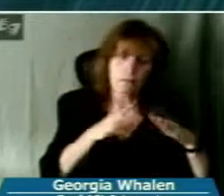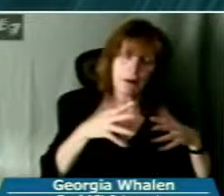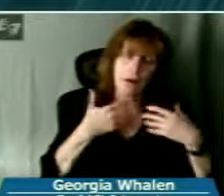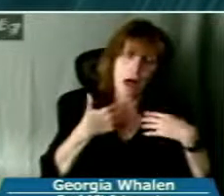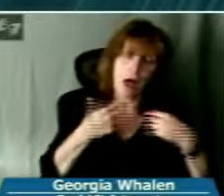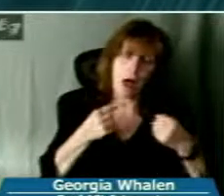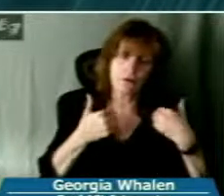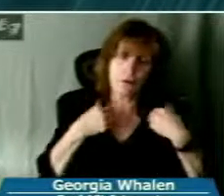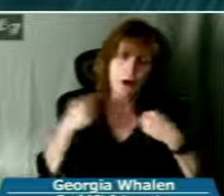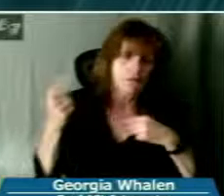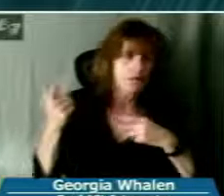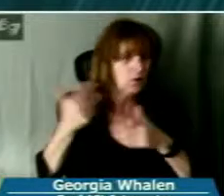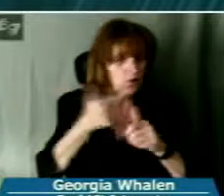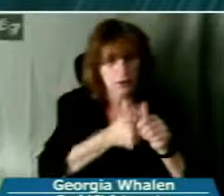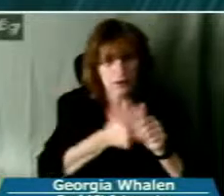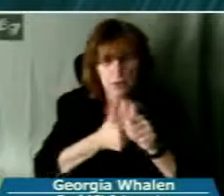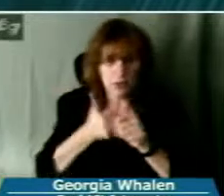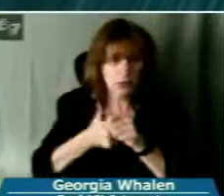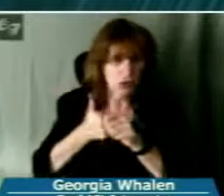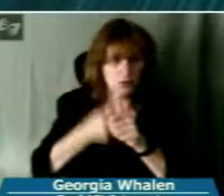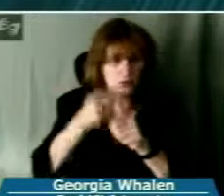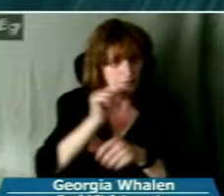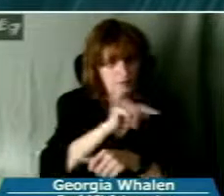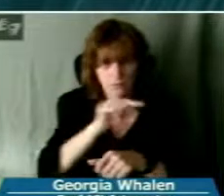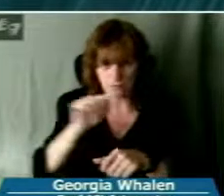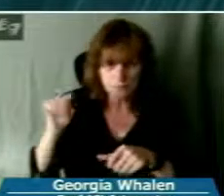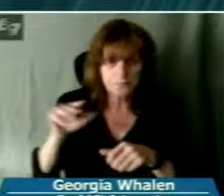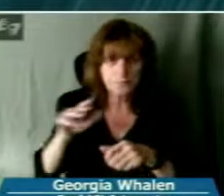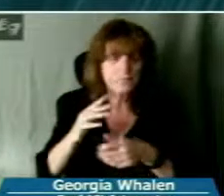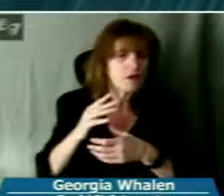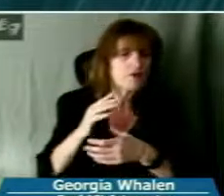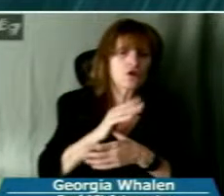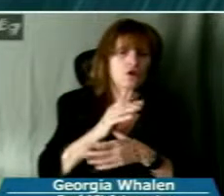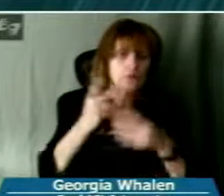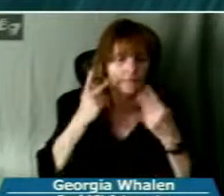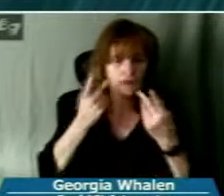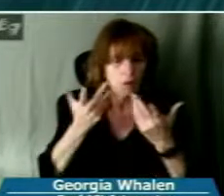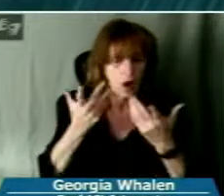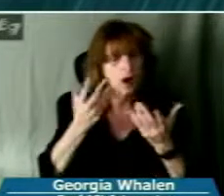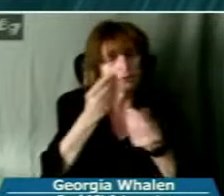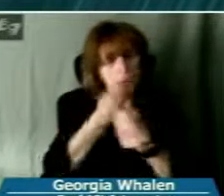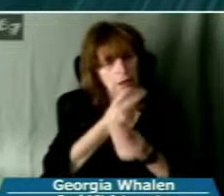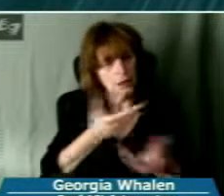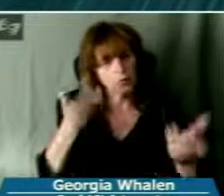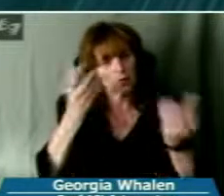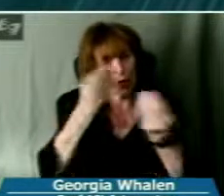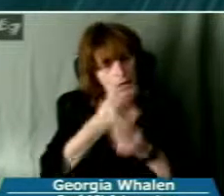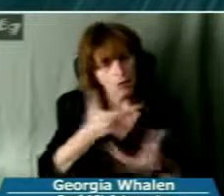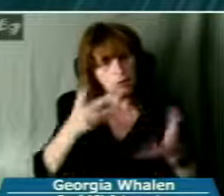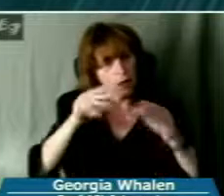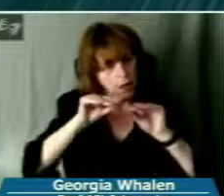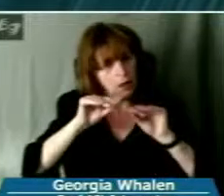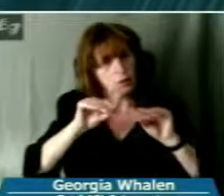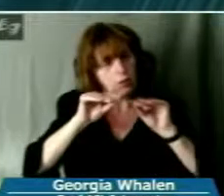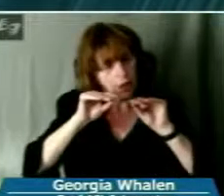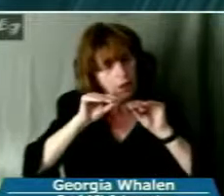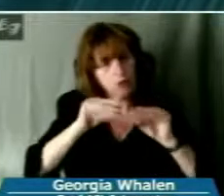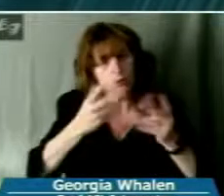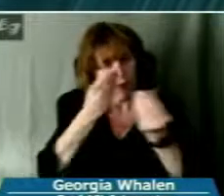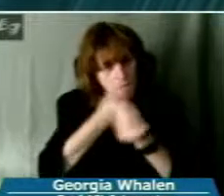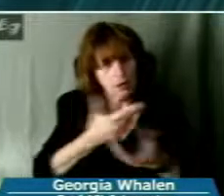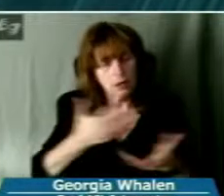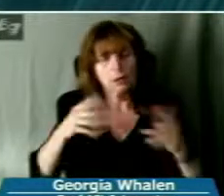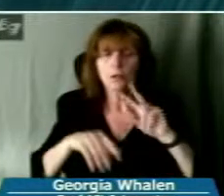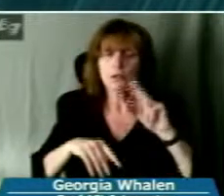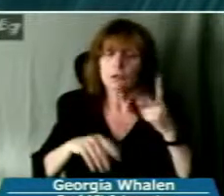the homes. So we began with an education process with correspondence and communication out to them. Then we went in and did an